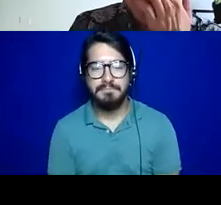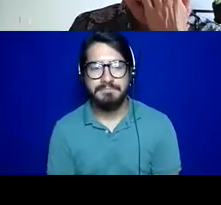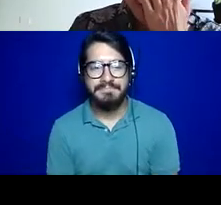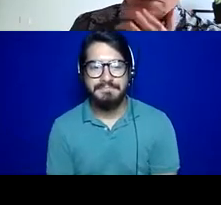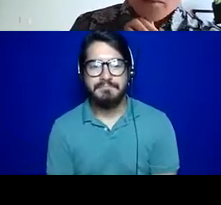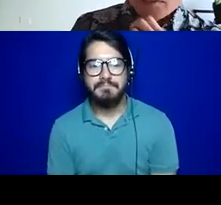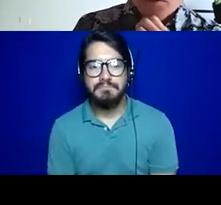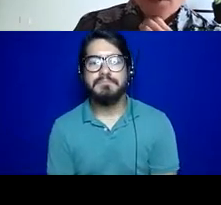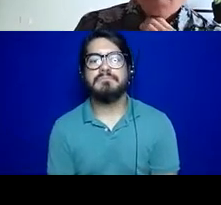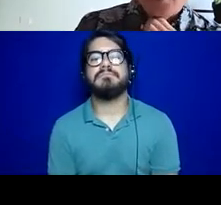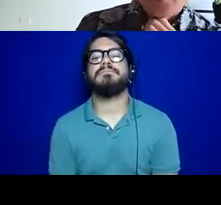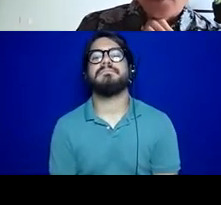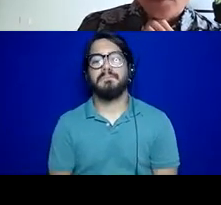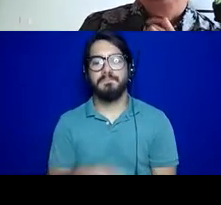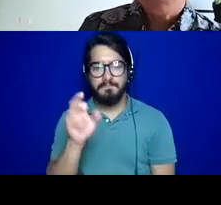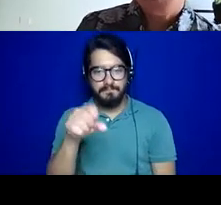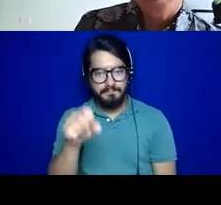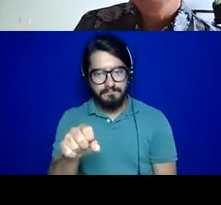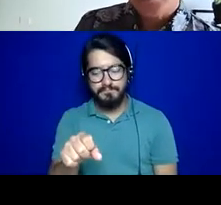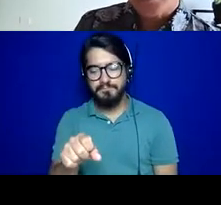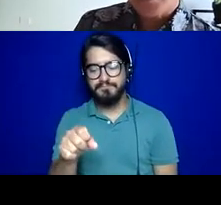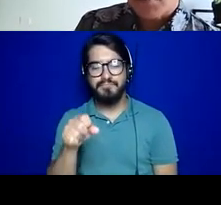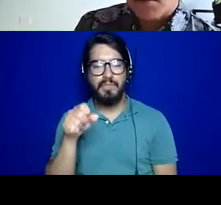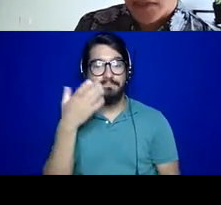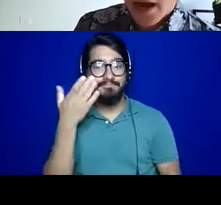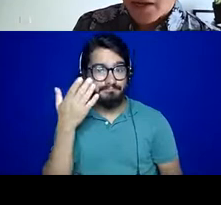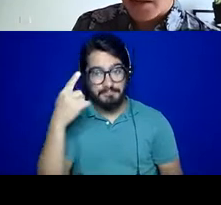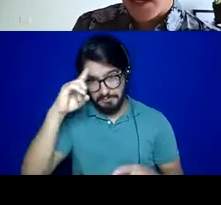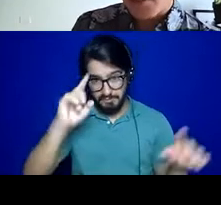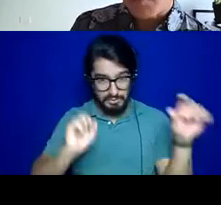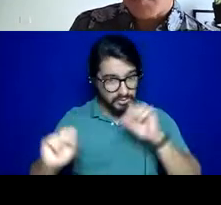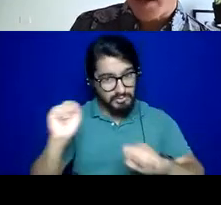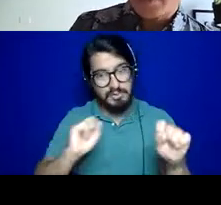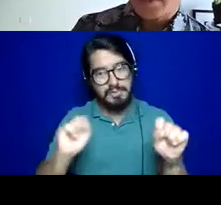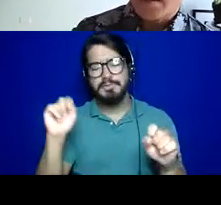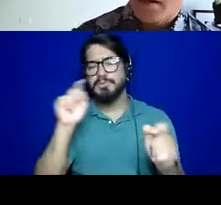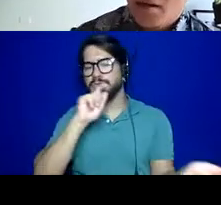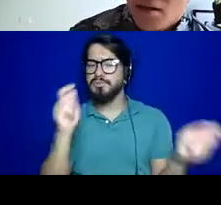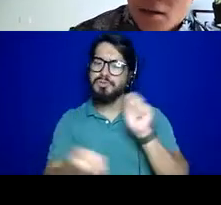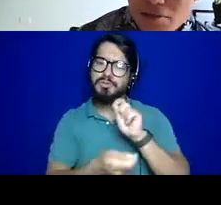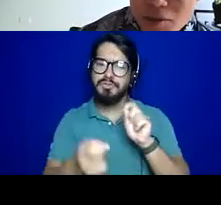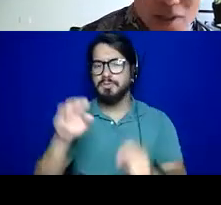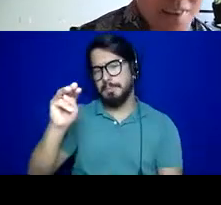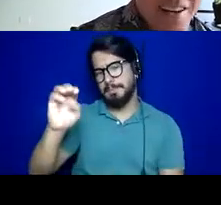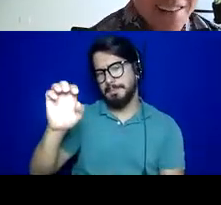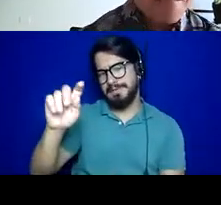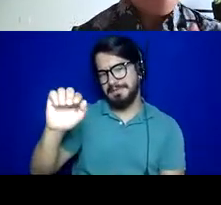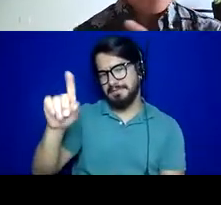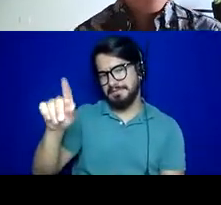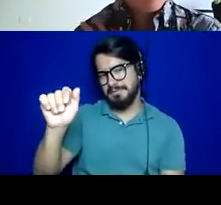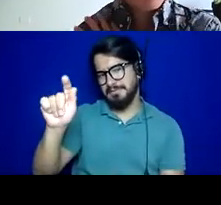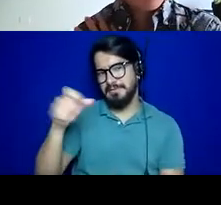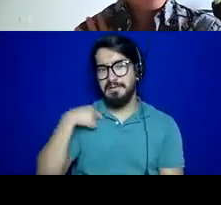Yeah, some tricks and strategies to edit and change your metadata. The first one is one that I